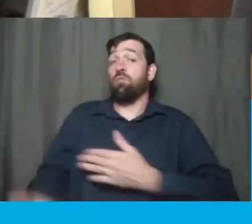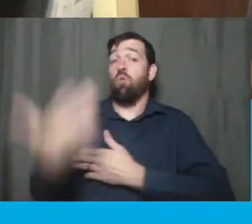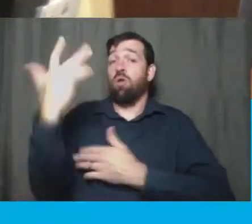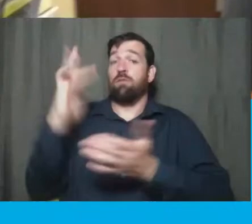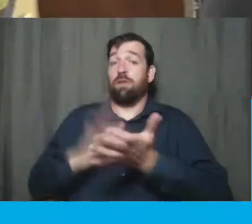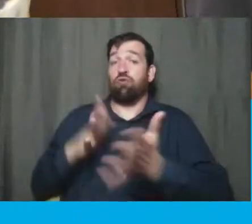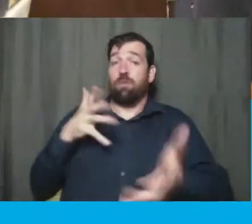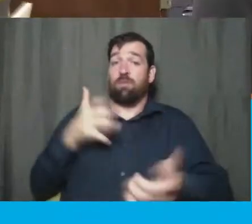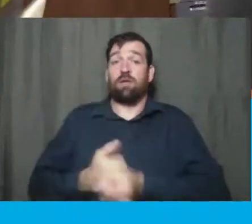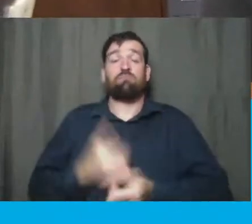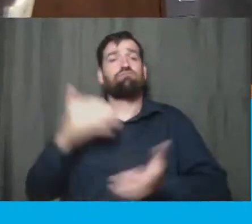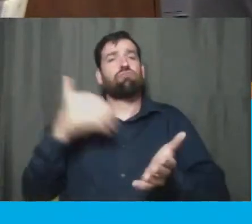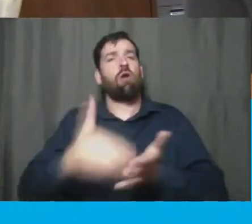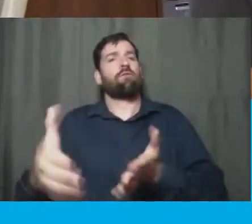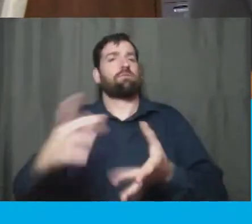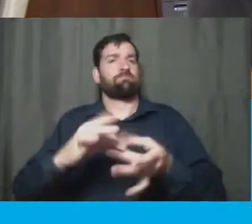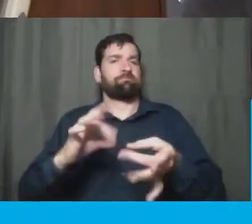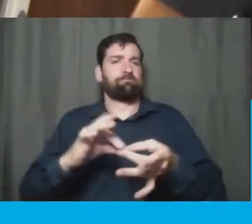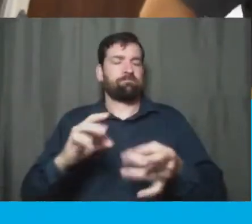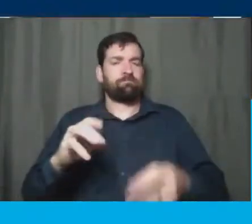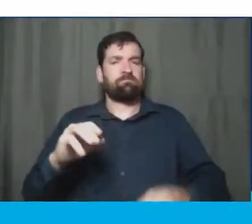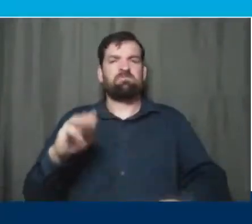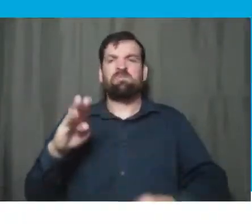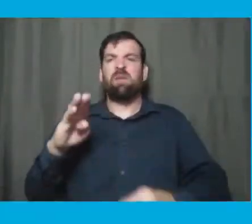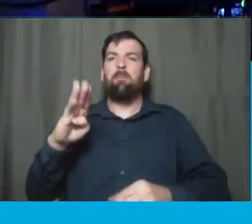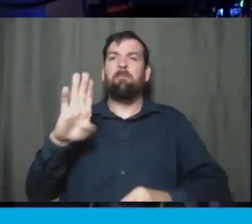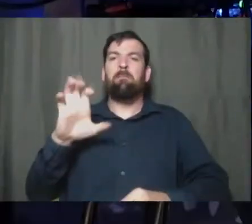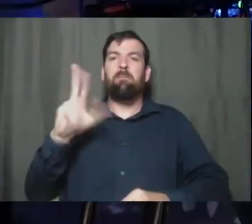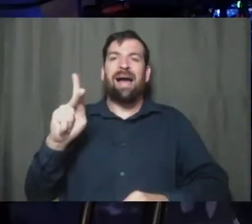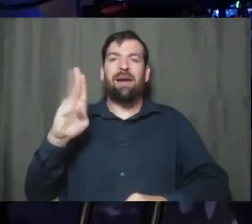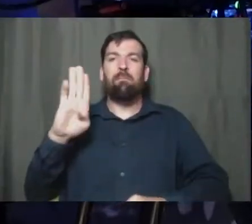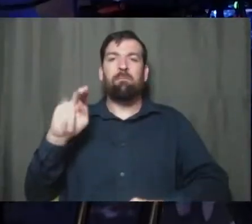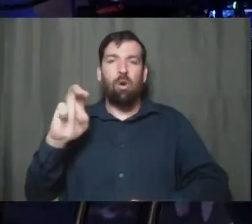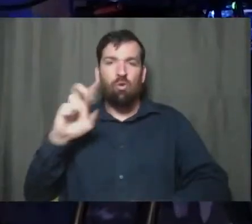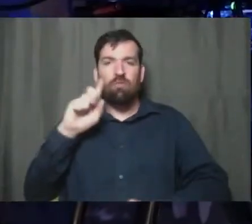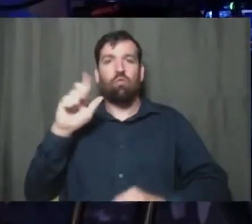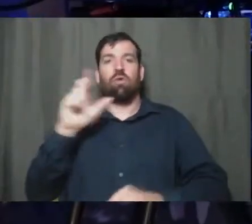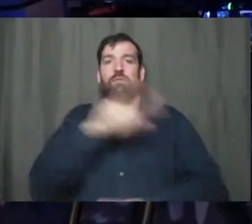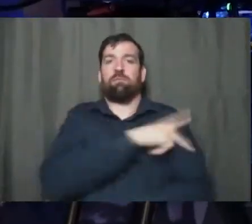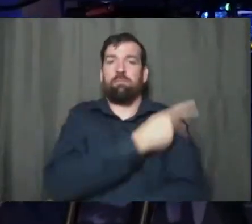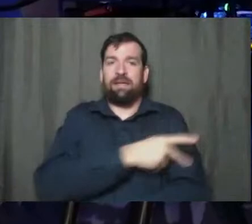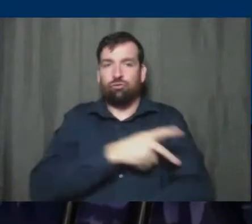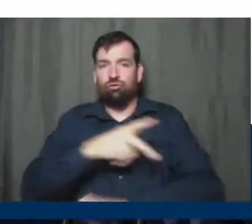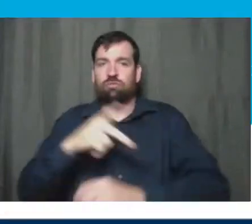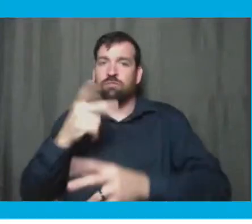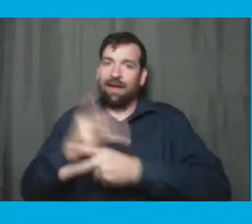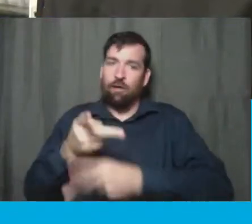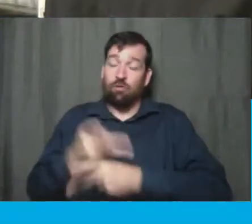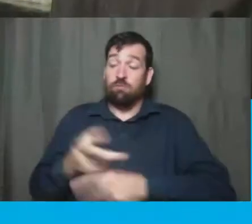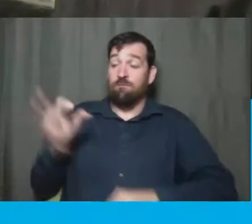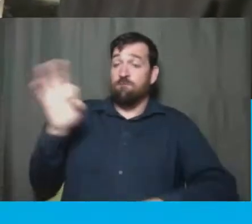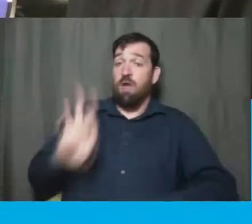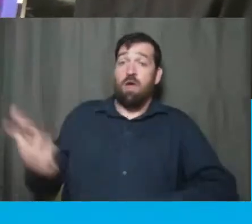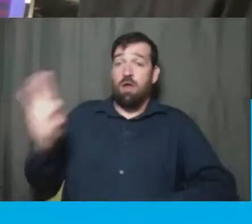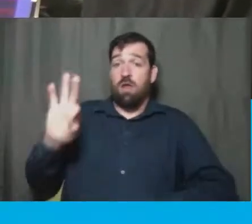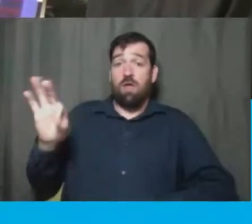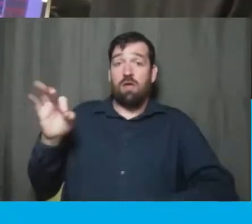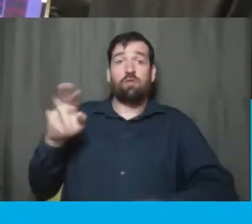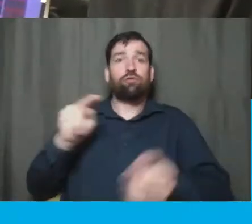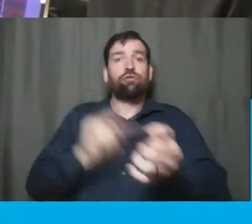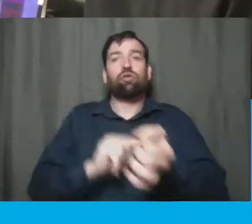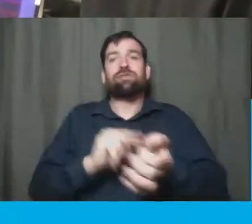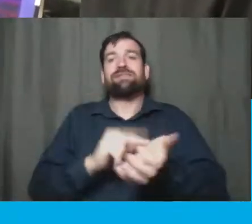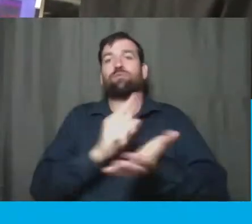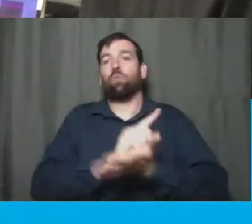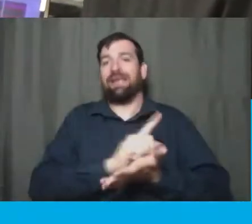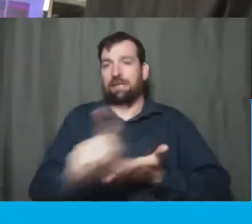often referred to as the backbone to patient care. I'm Jessica Lovell. On Friday, we kick off Nurses Week. why they